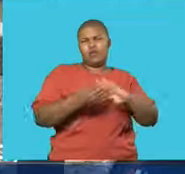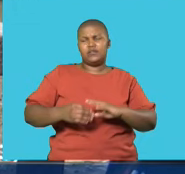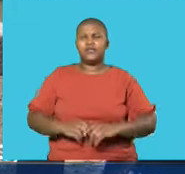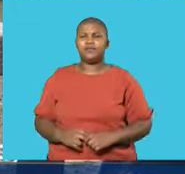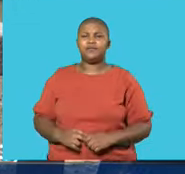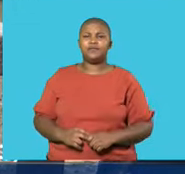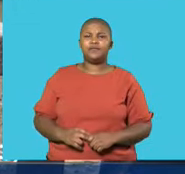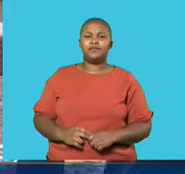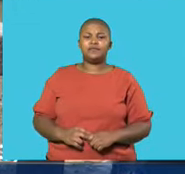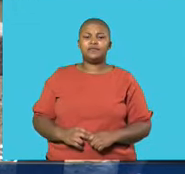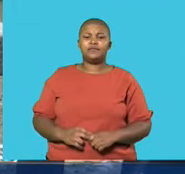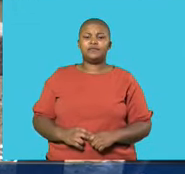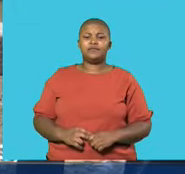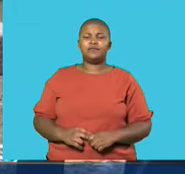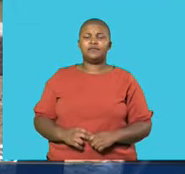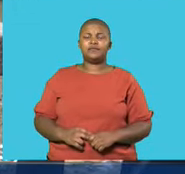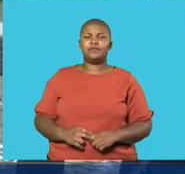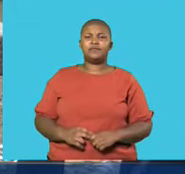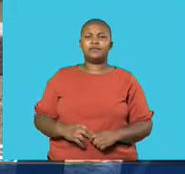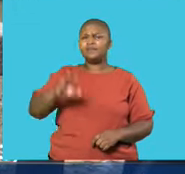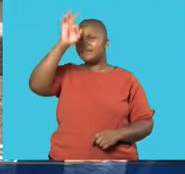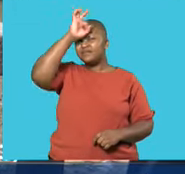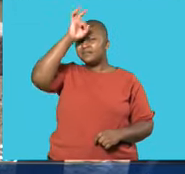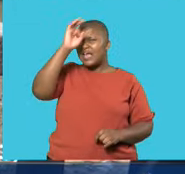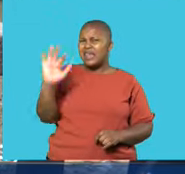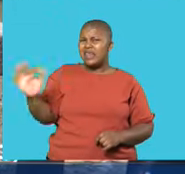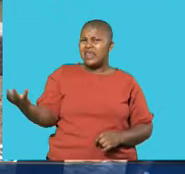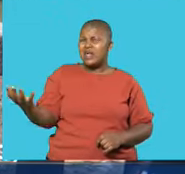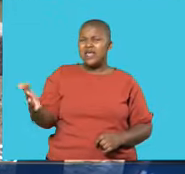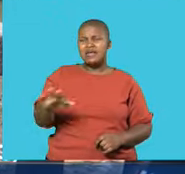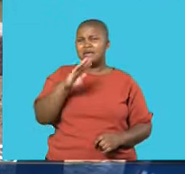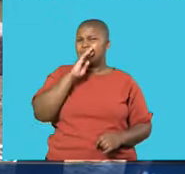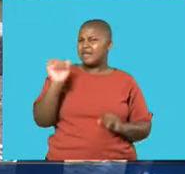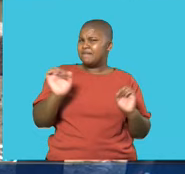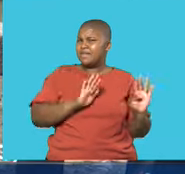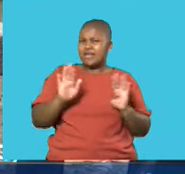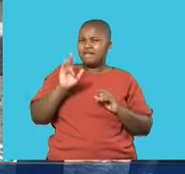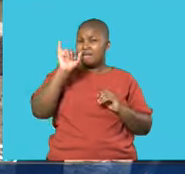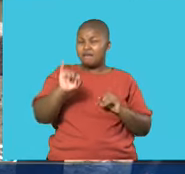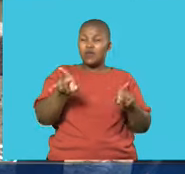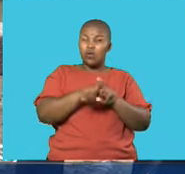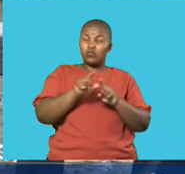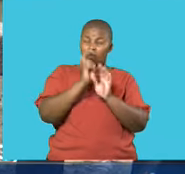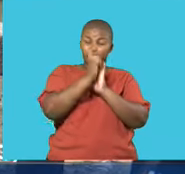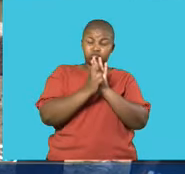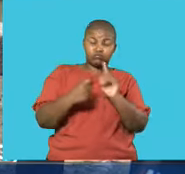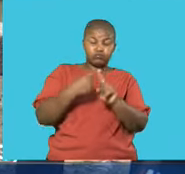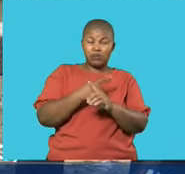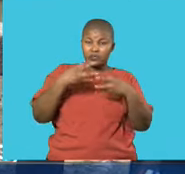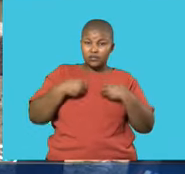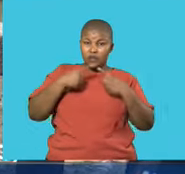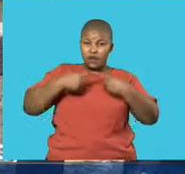In terms of that, they actually not here, it's actually ill discipline and it's actually counter revolutionary. It's not right.